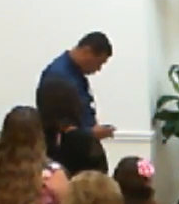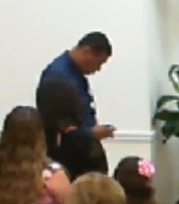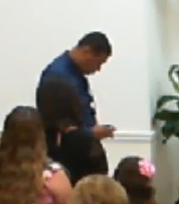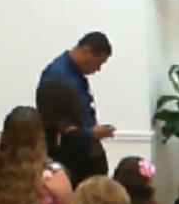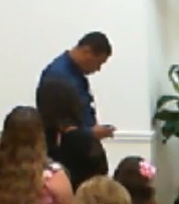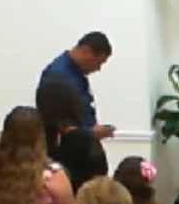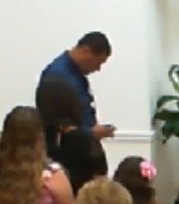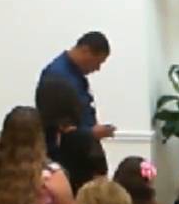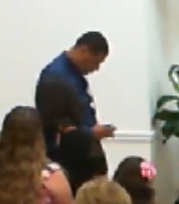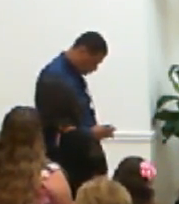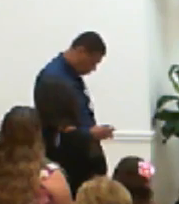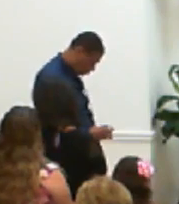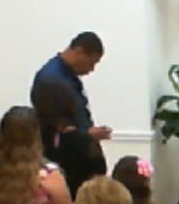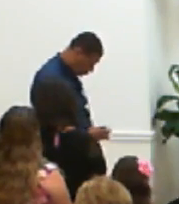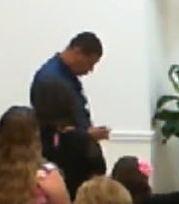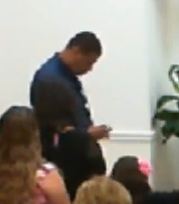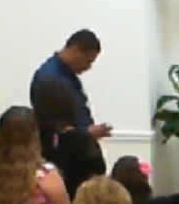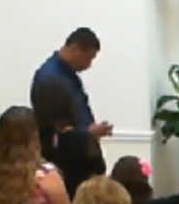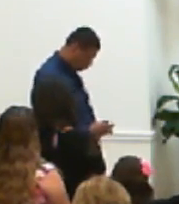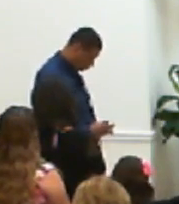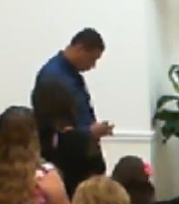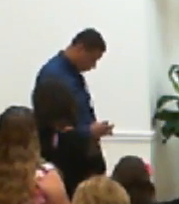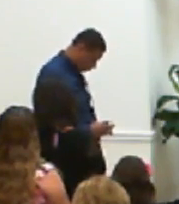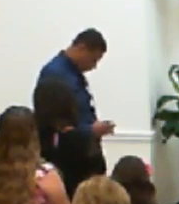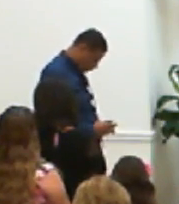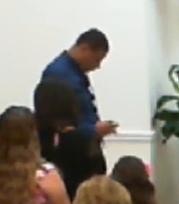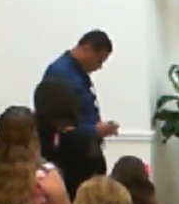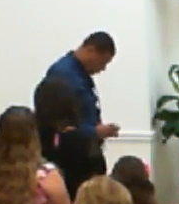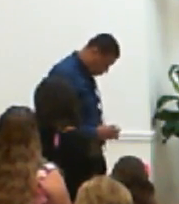yet, so we can be